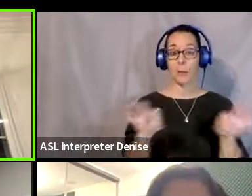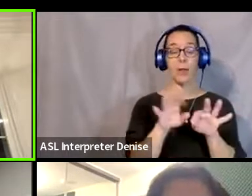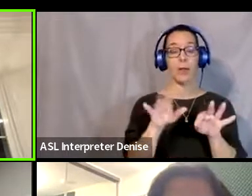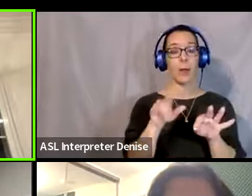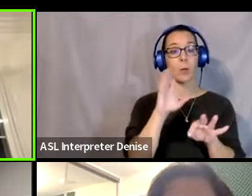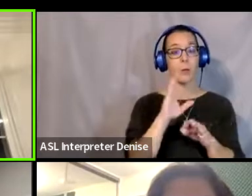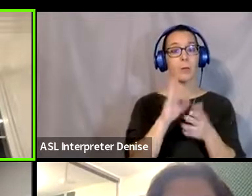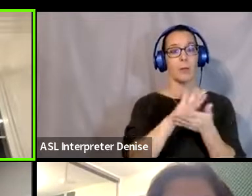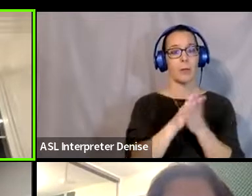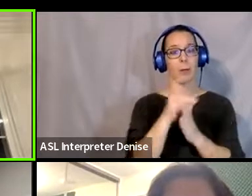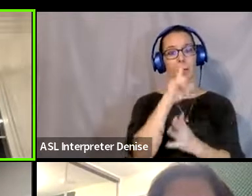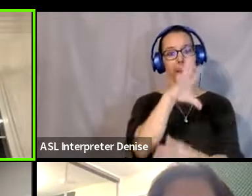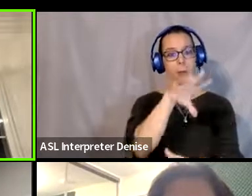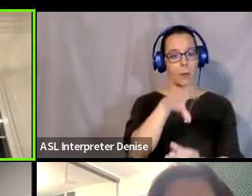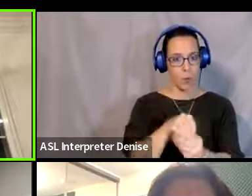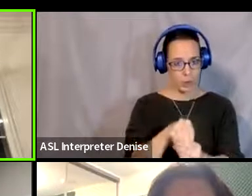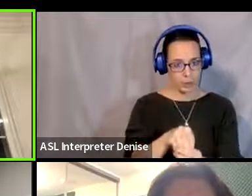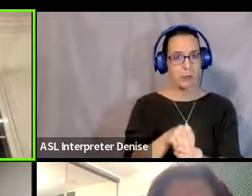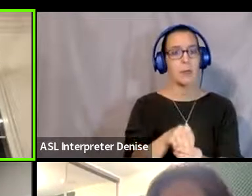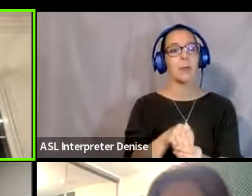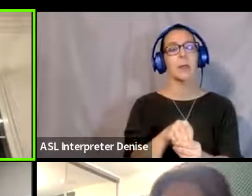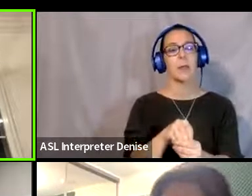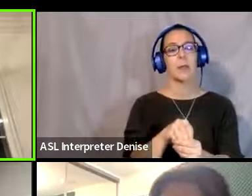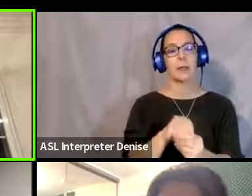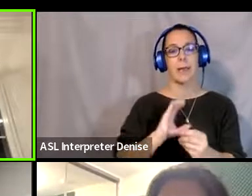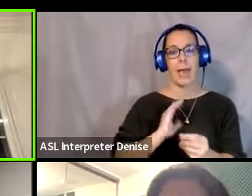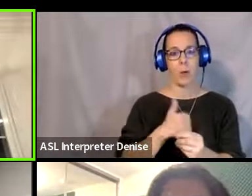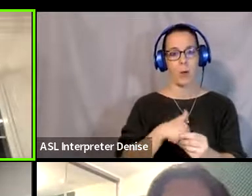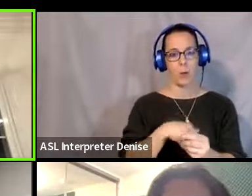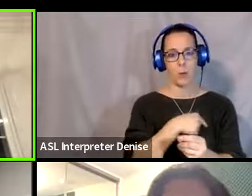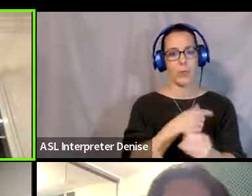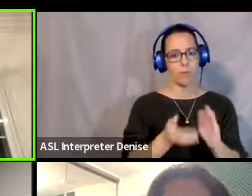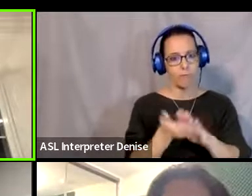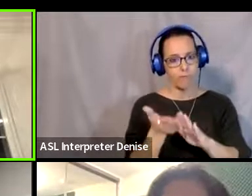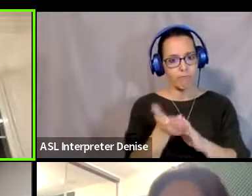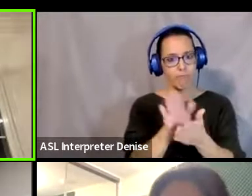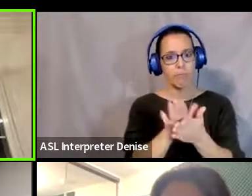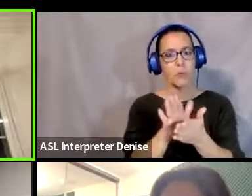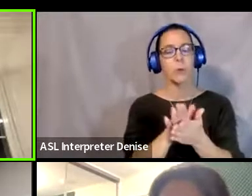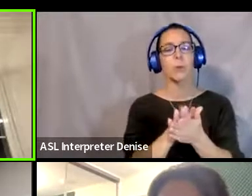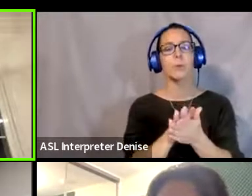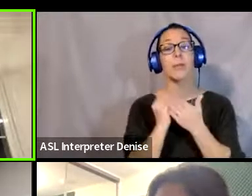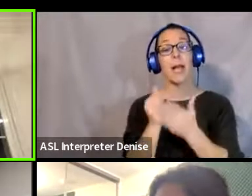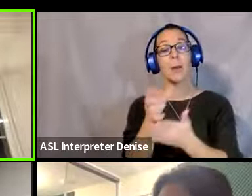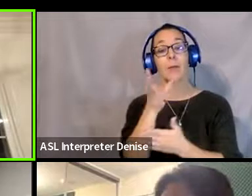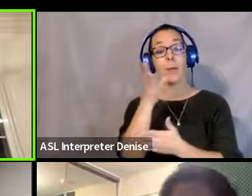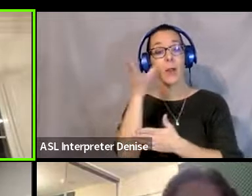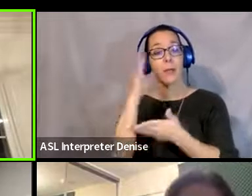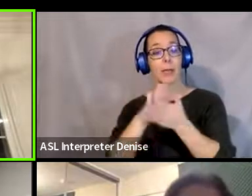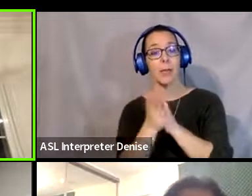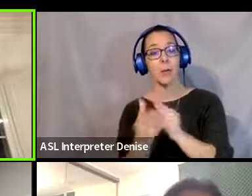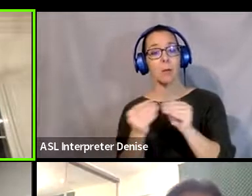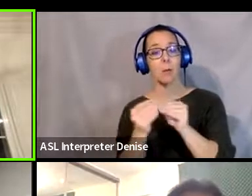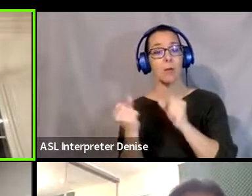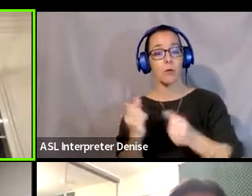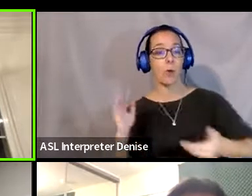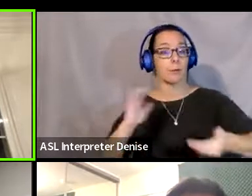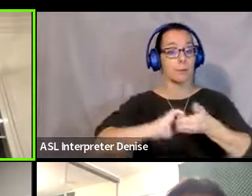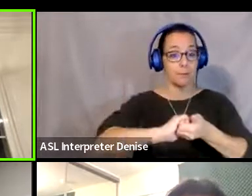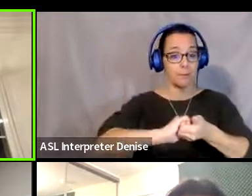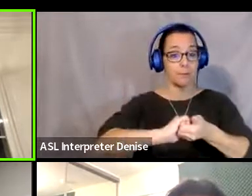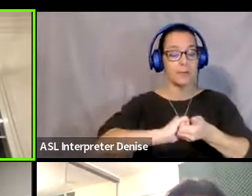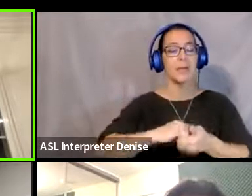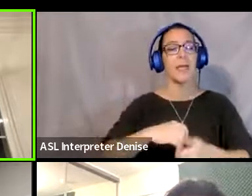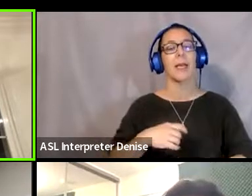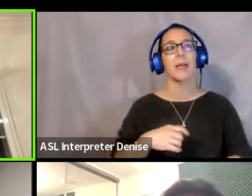of what we do. And it also gives opportunities for our parents to become partners. And we're seeing that happen. We saw that happen the last year